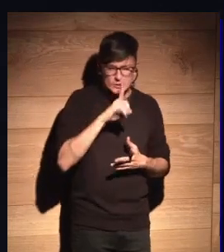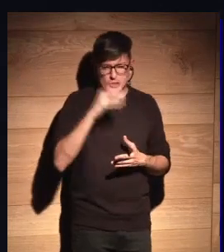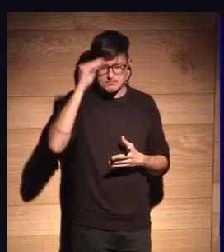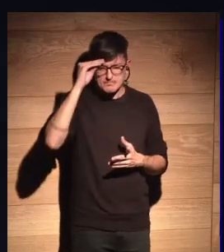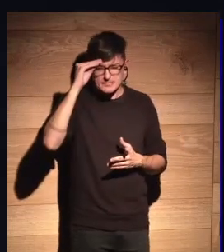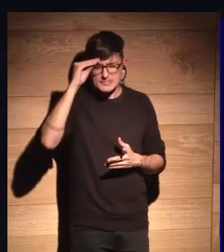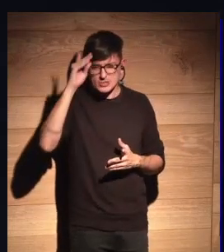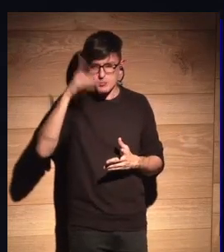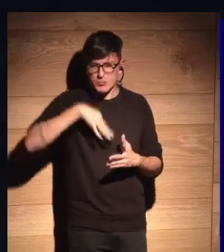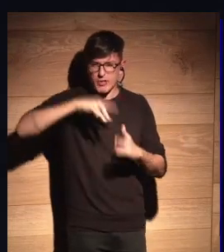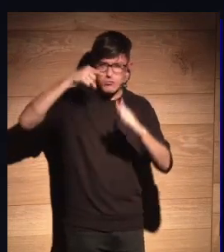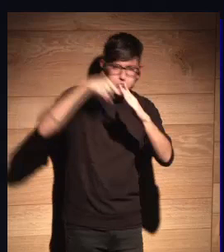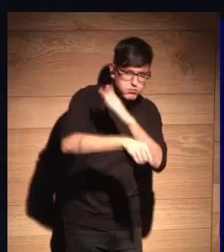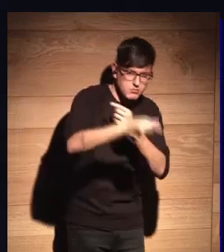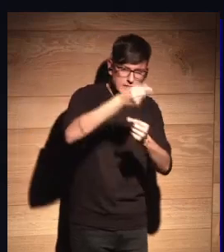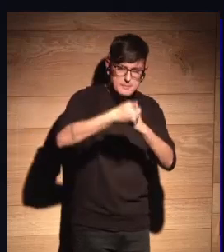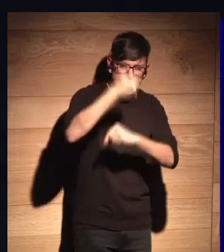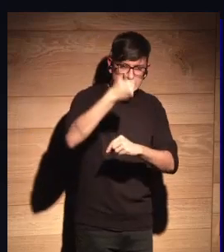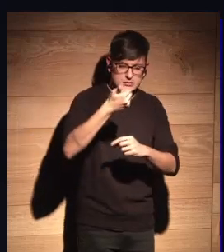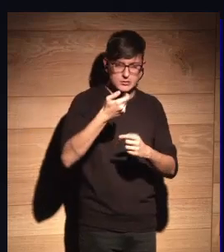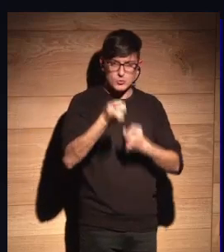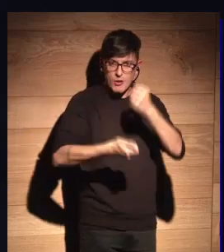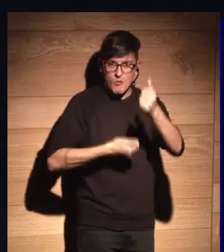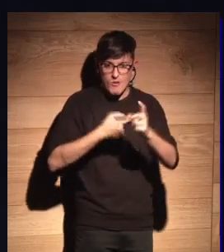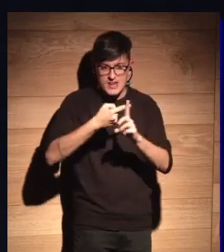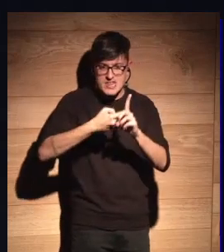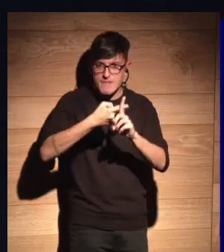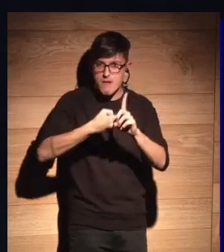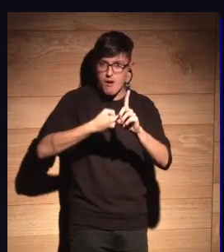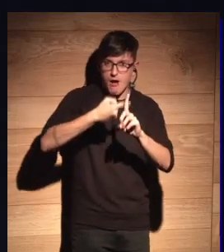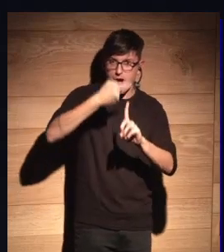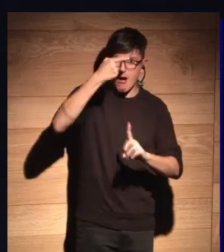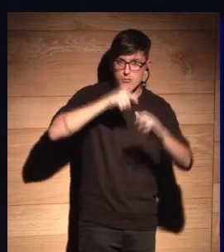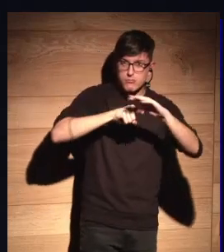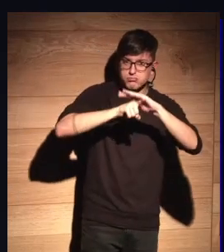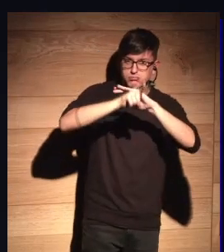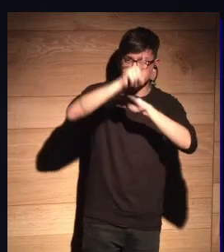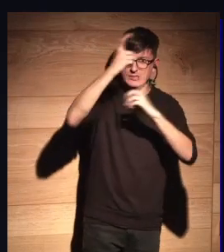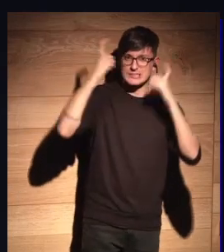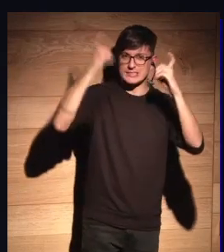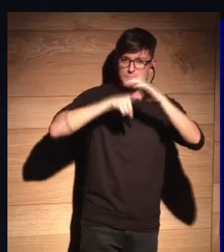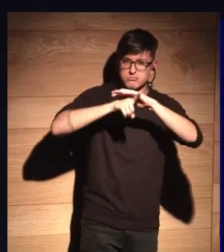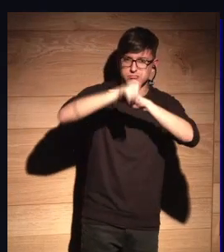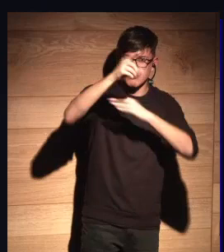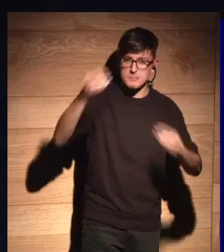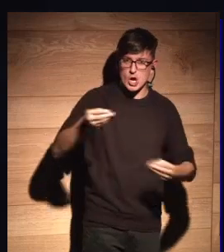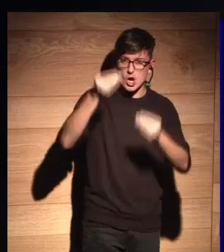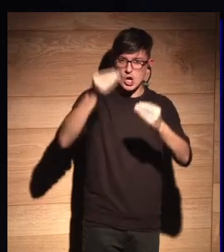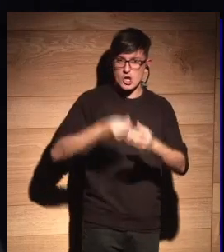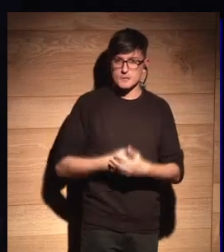raising the bar, you keep improving on what you're doing, and